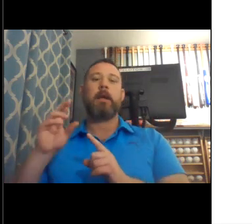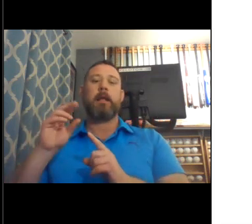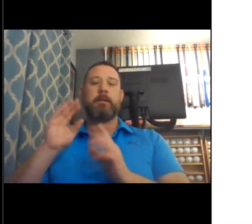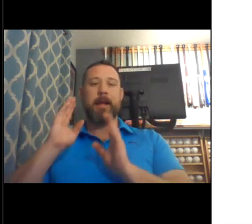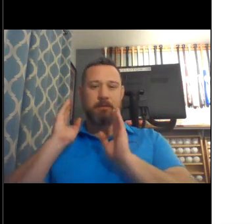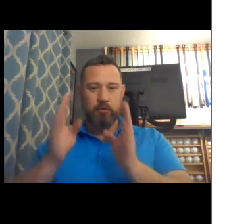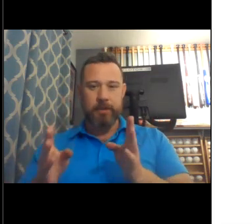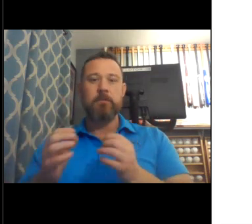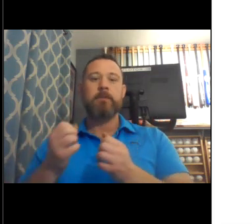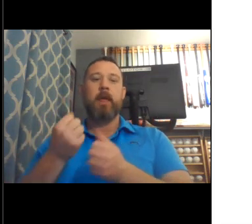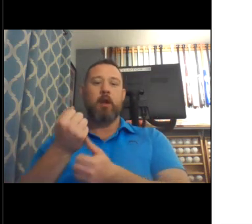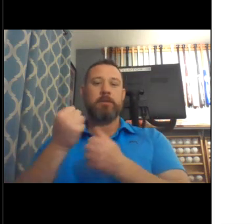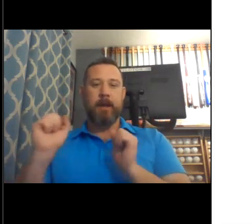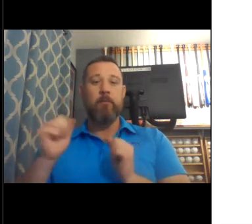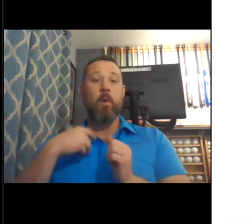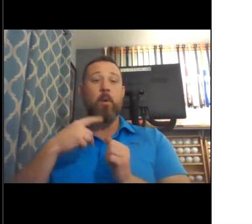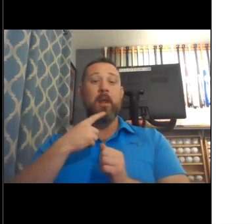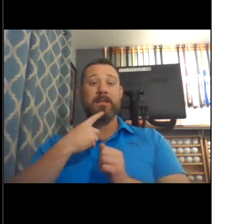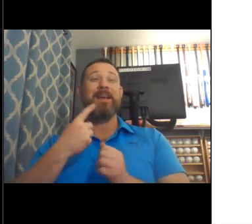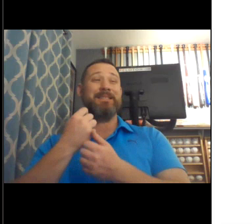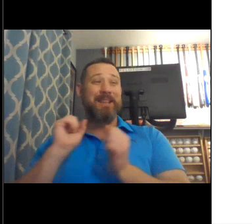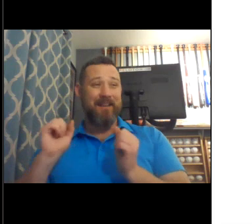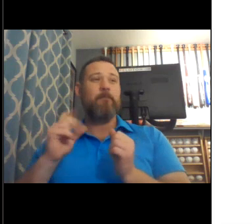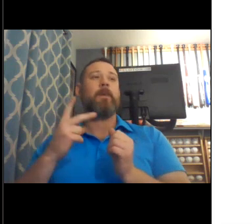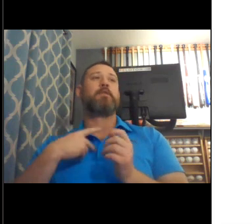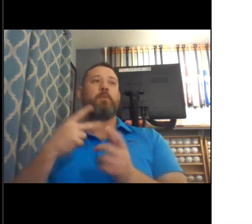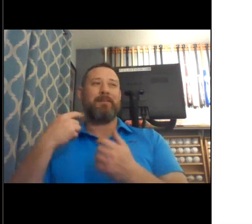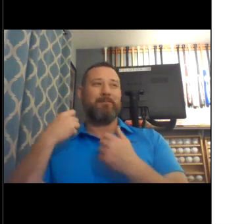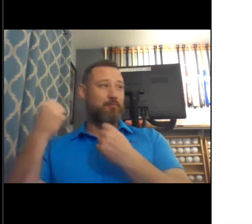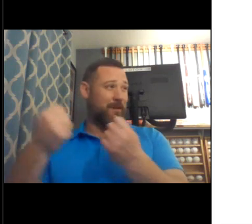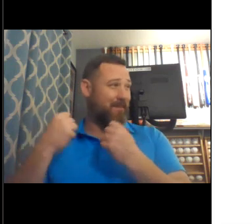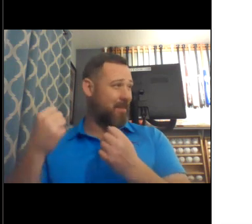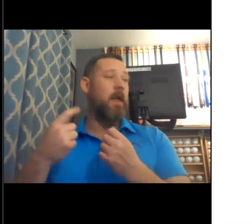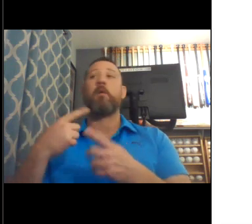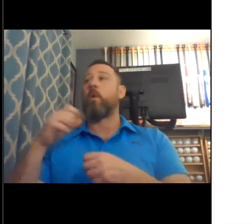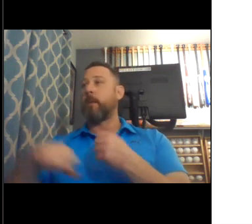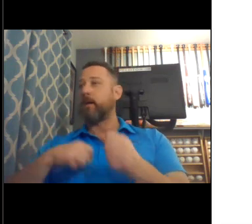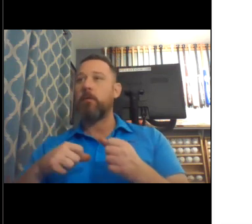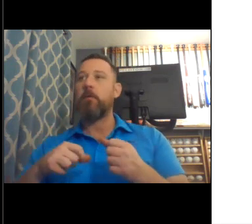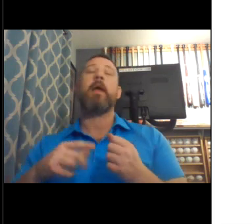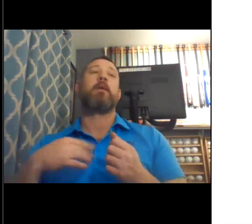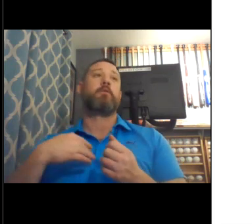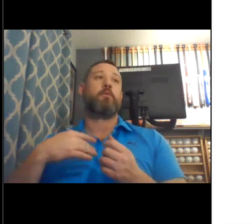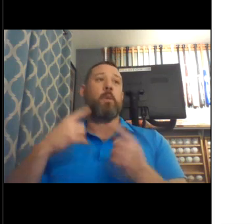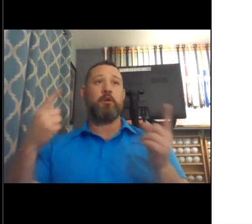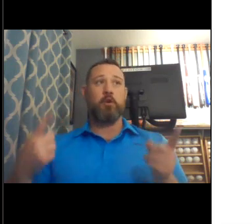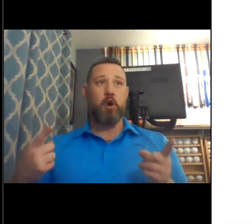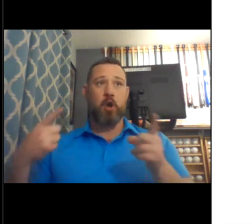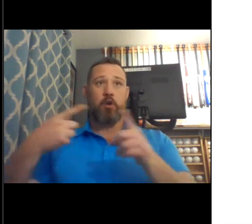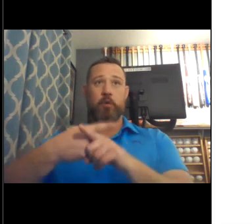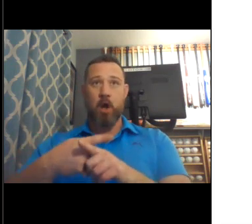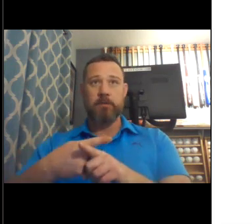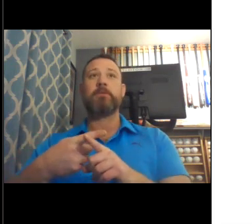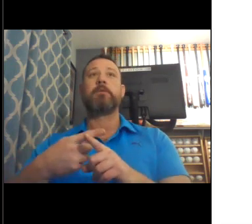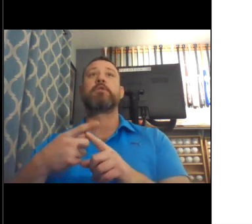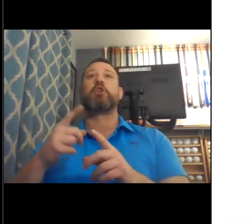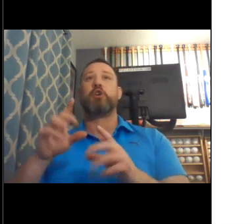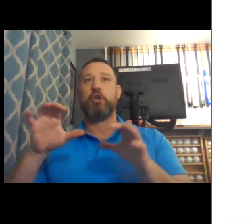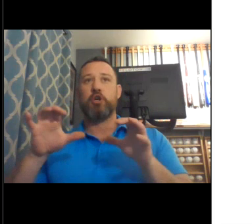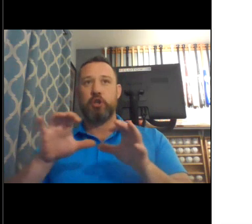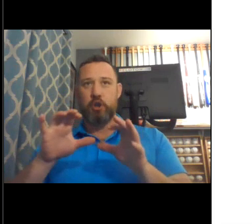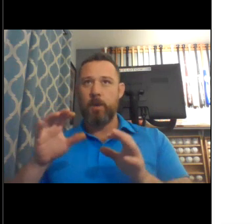are safe. And when I say they're safe, it's because we've driven the network ourselves in a bicycle, and when you cross our network, you're doing it at